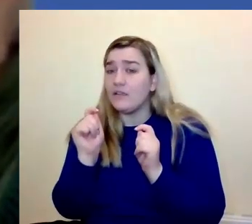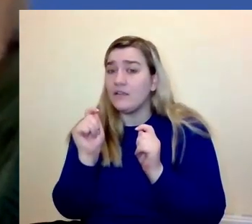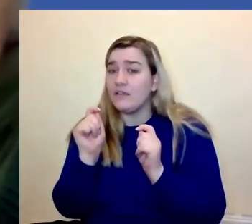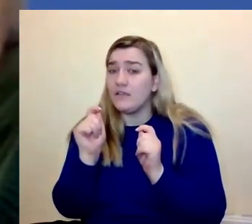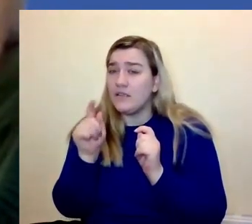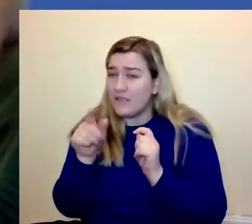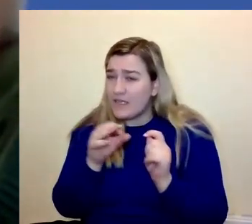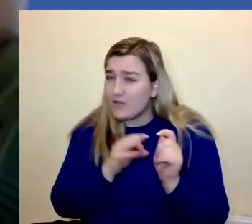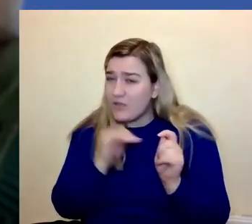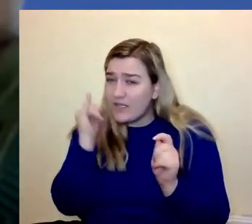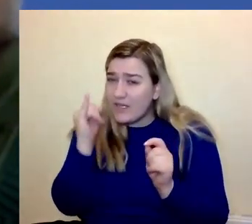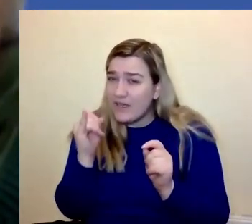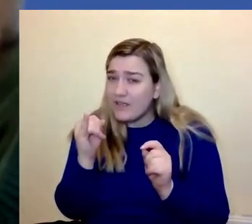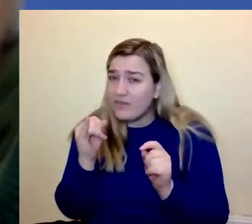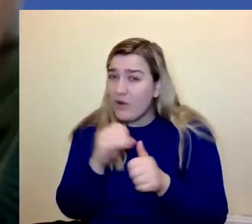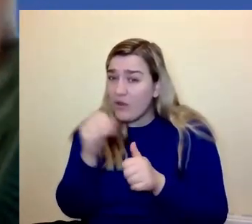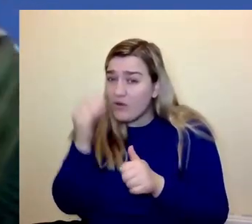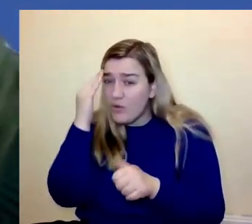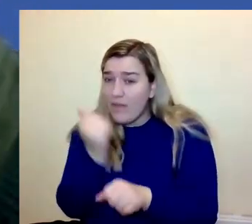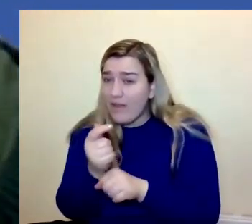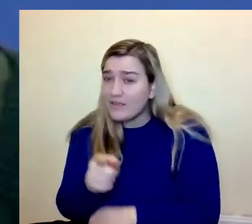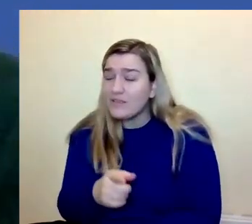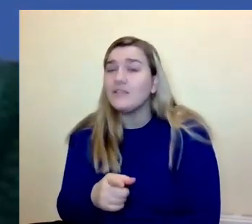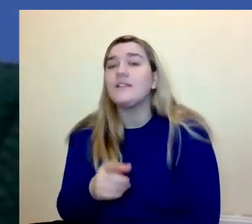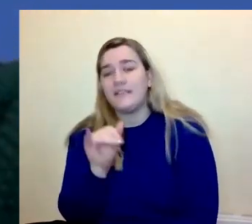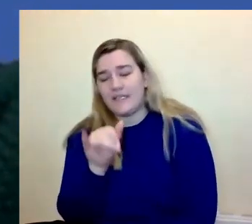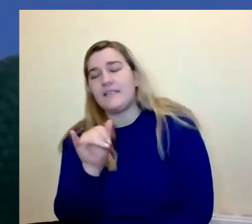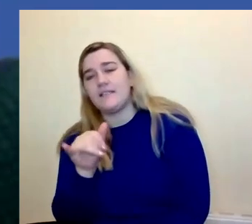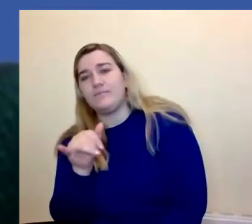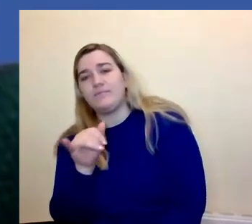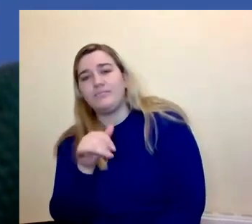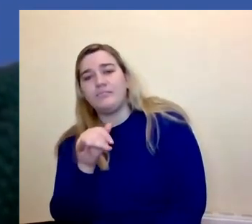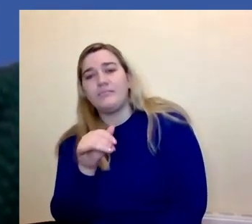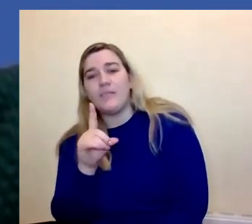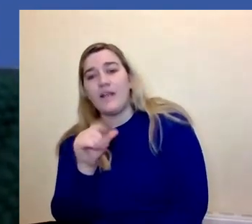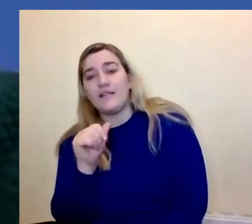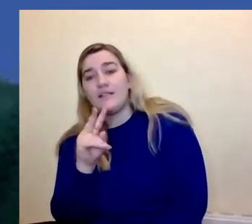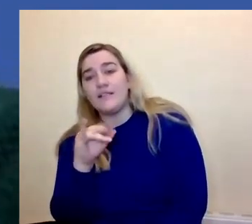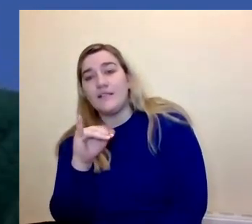Would that be good for others to know? And David?